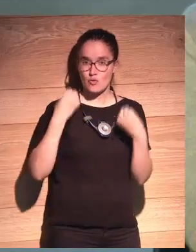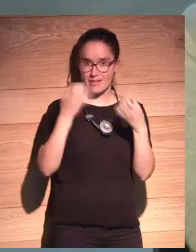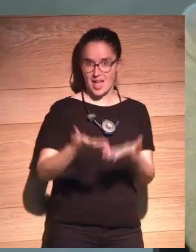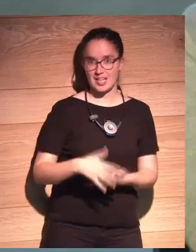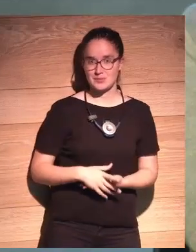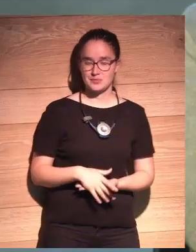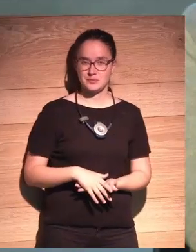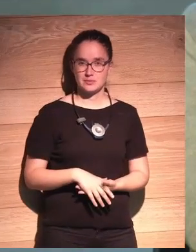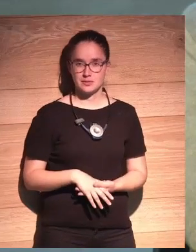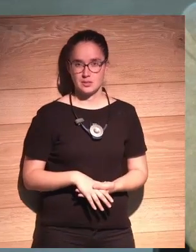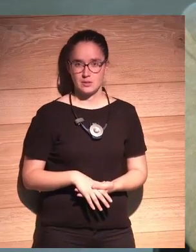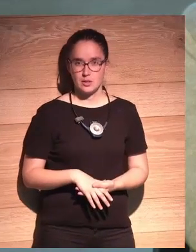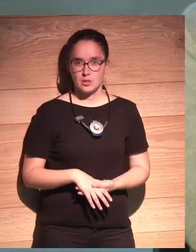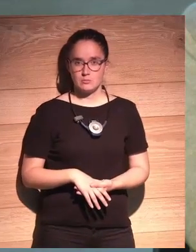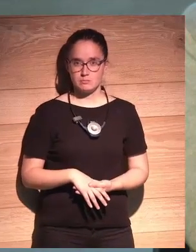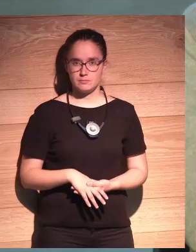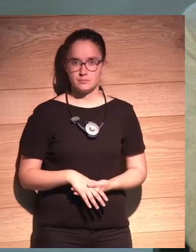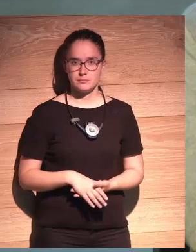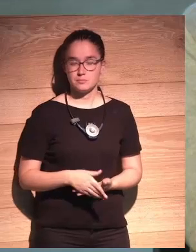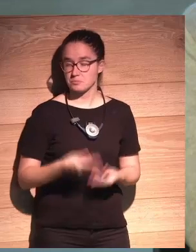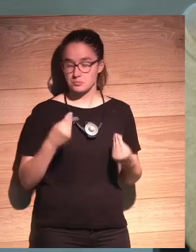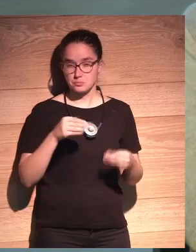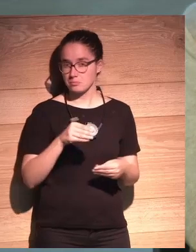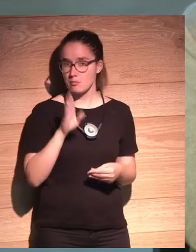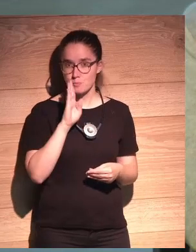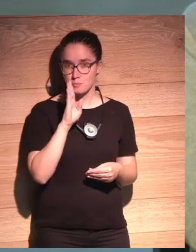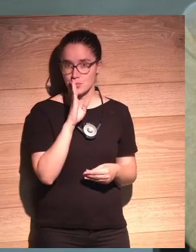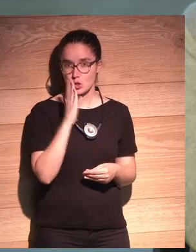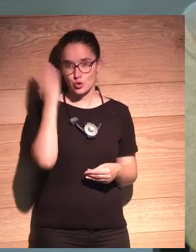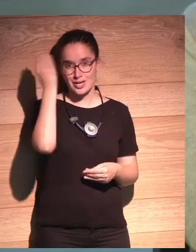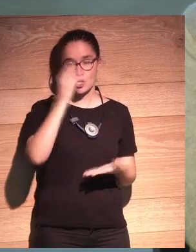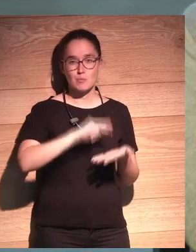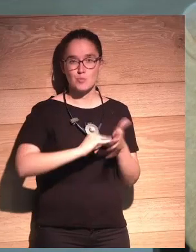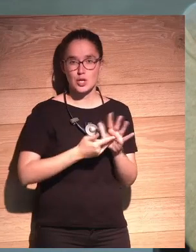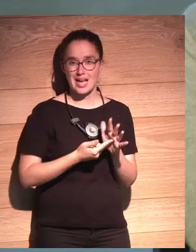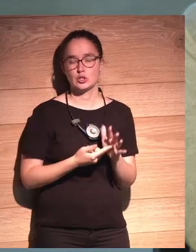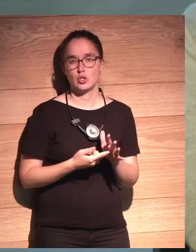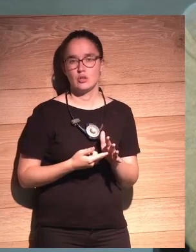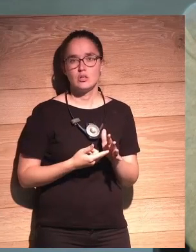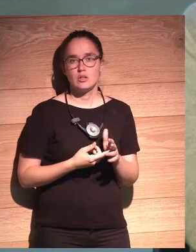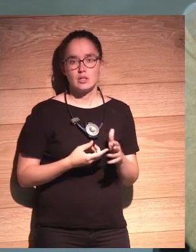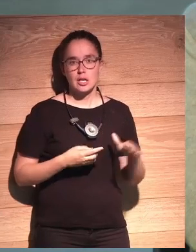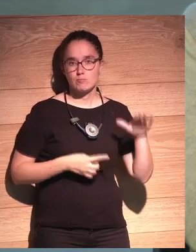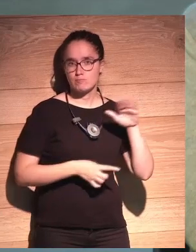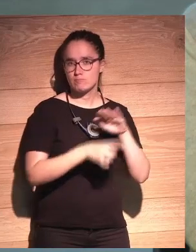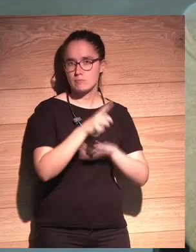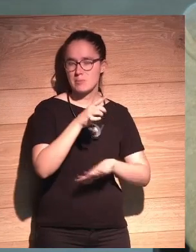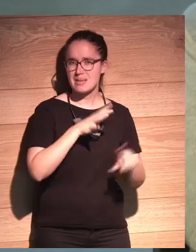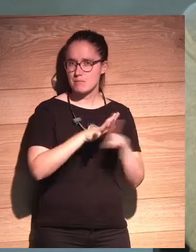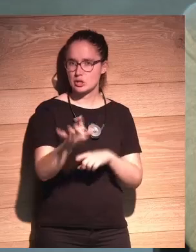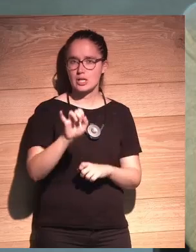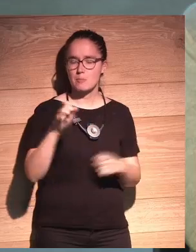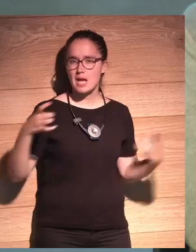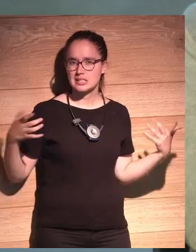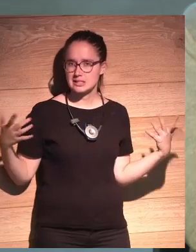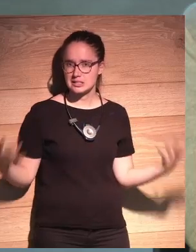And what, as regards what I have to say in this aspect, it has to do with the previous thing. The project that we have and the